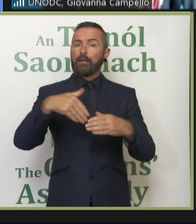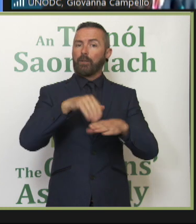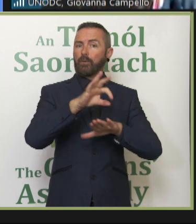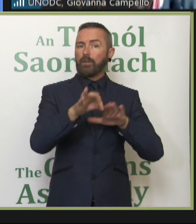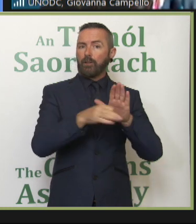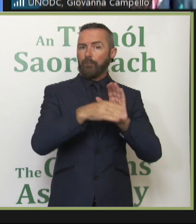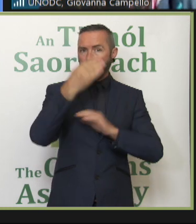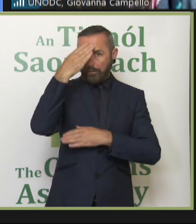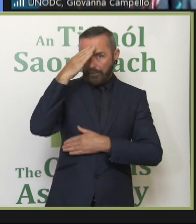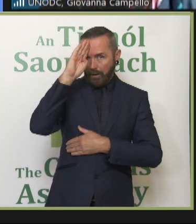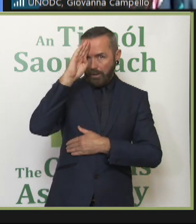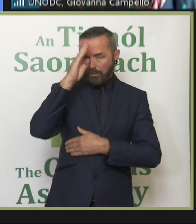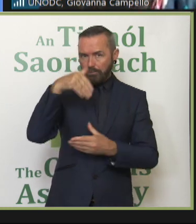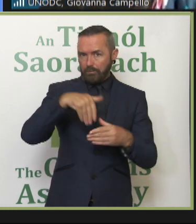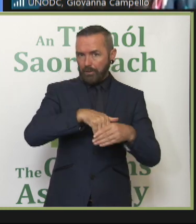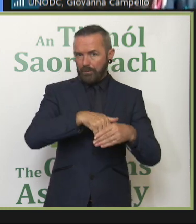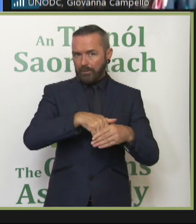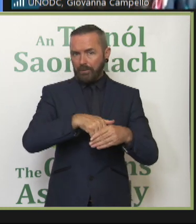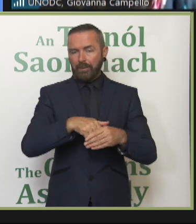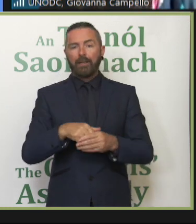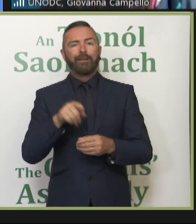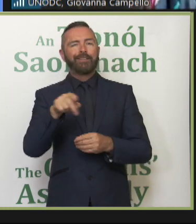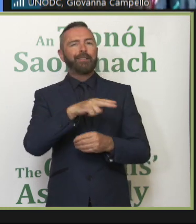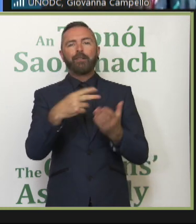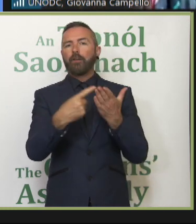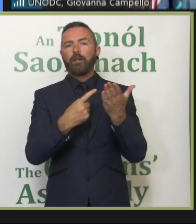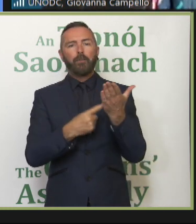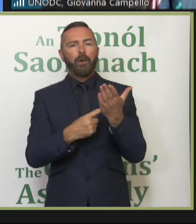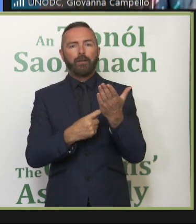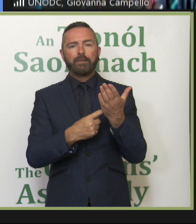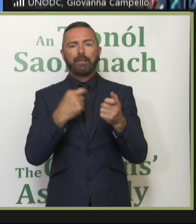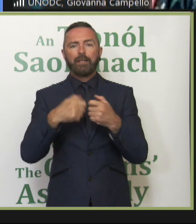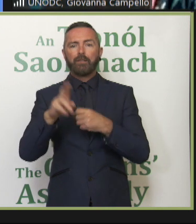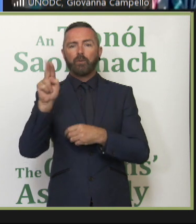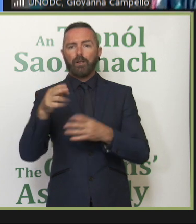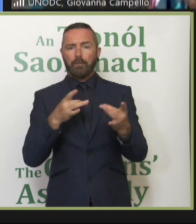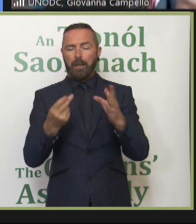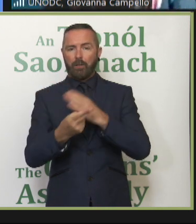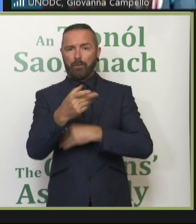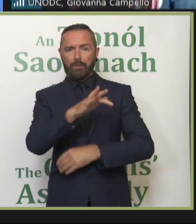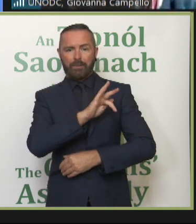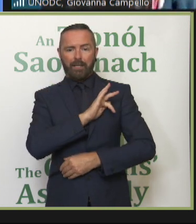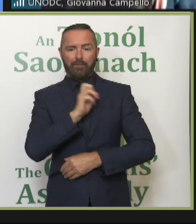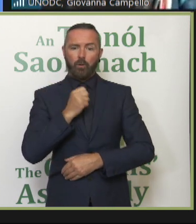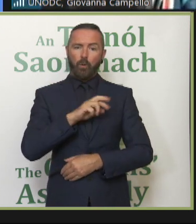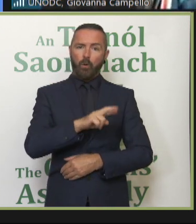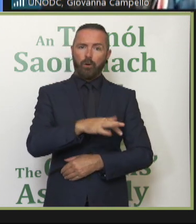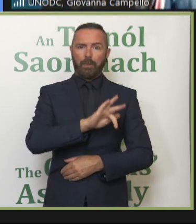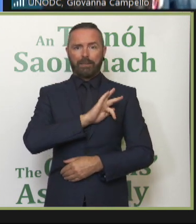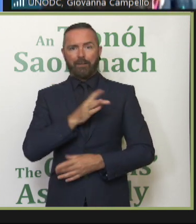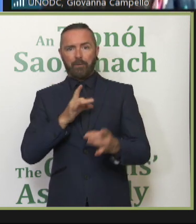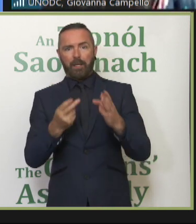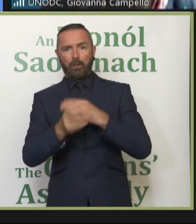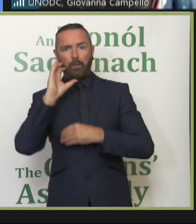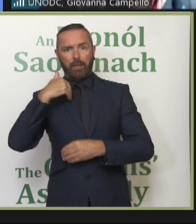of Ireland. Is not a policy that the United Nations makes up or I make up because I think it's good